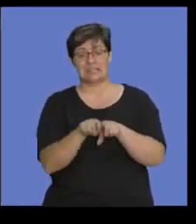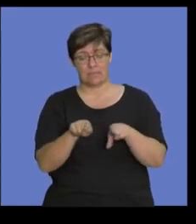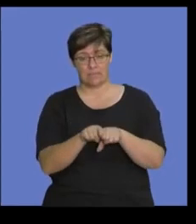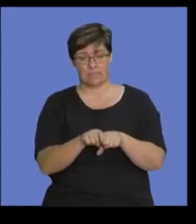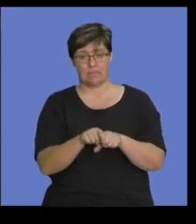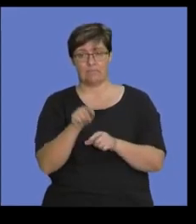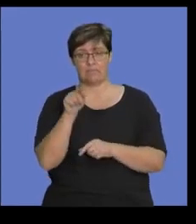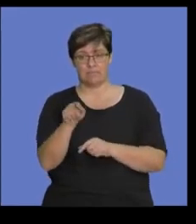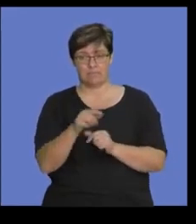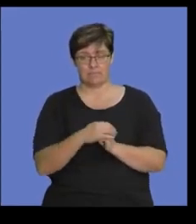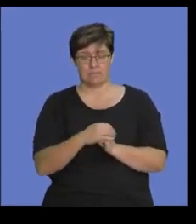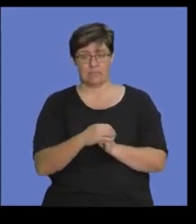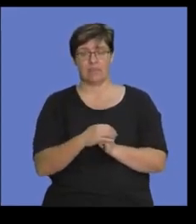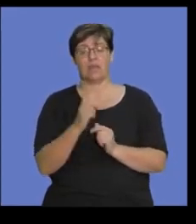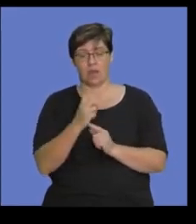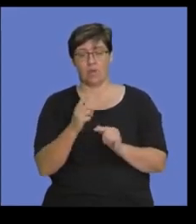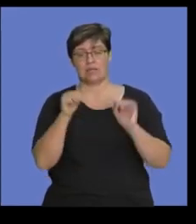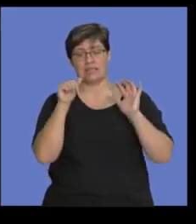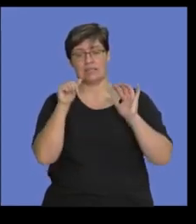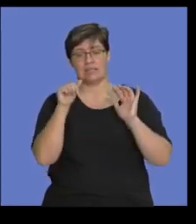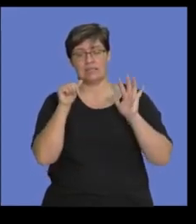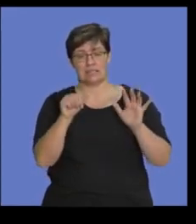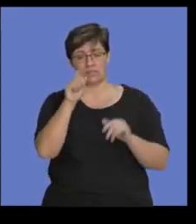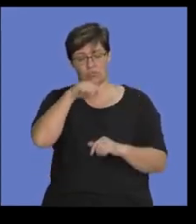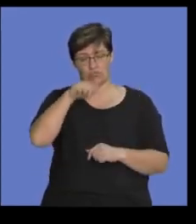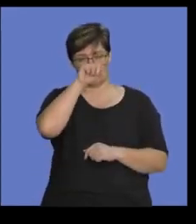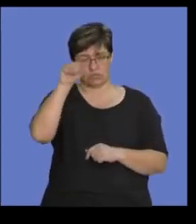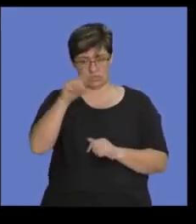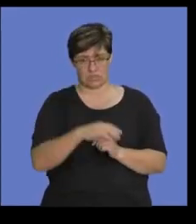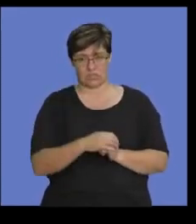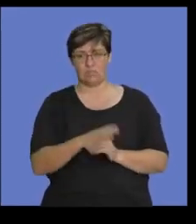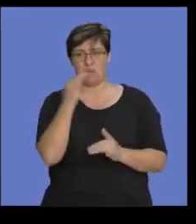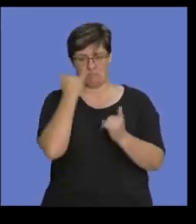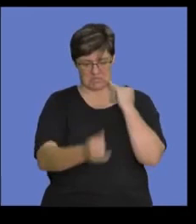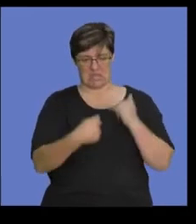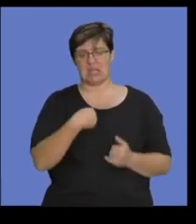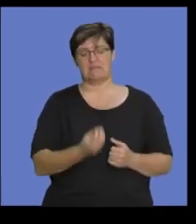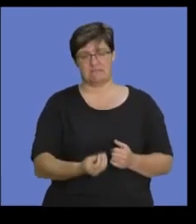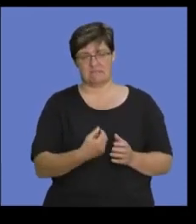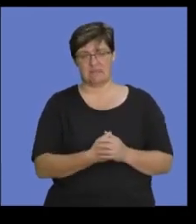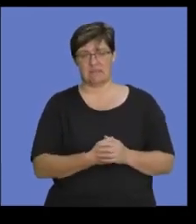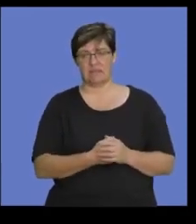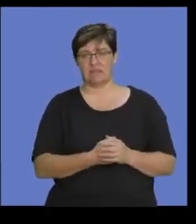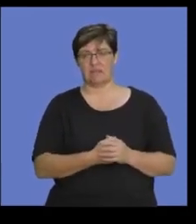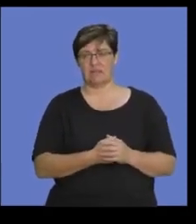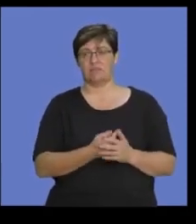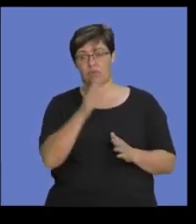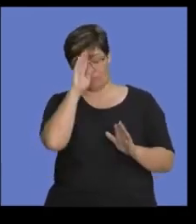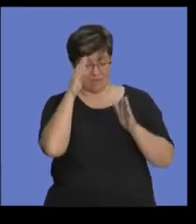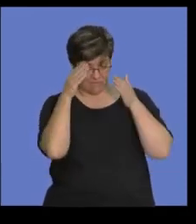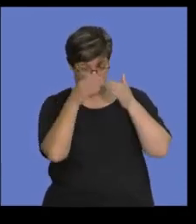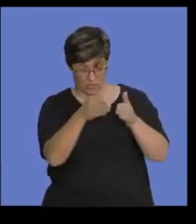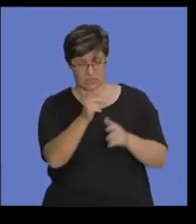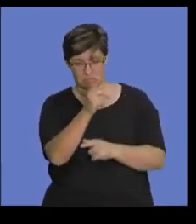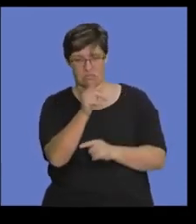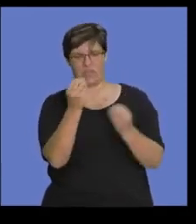is equals to that. I will need to take the 6th root of this, so I had made that mistake there. Please